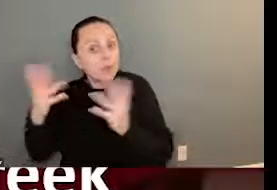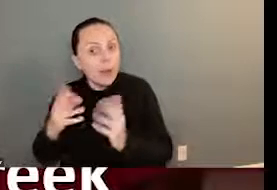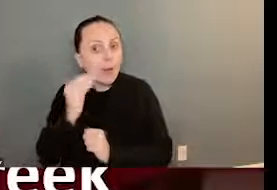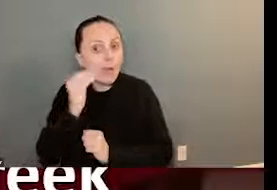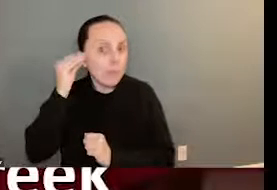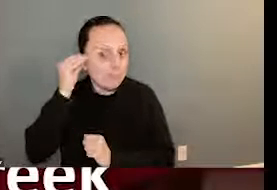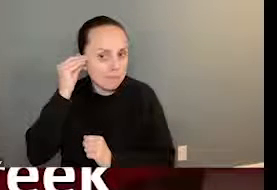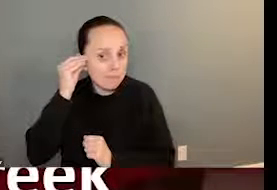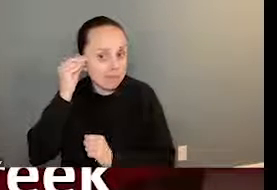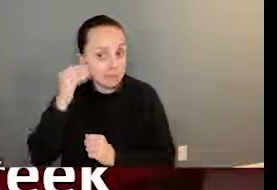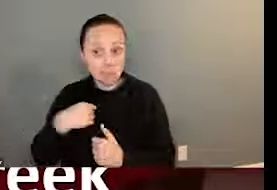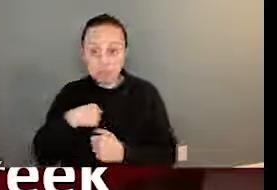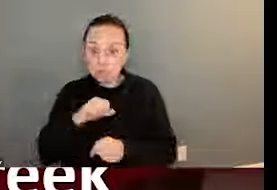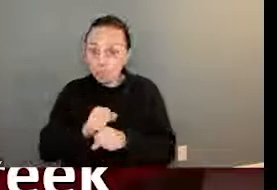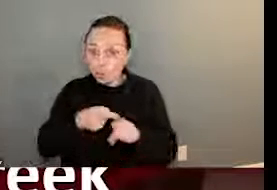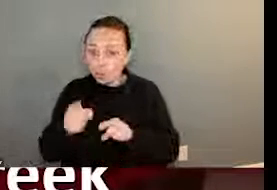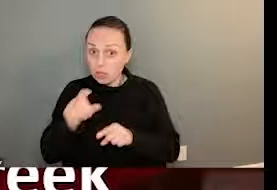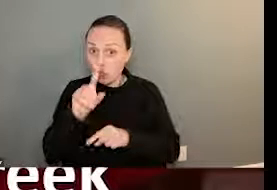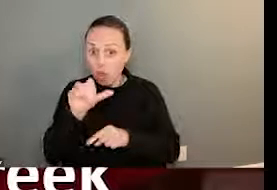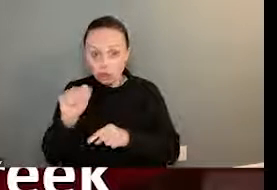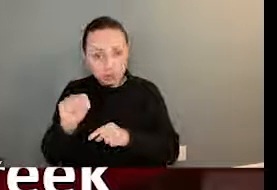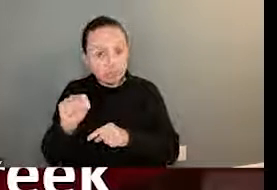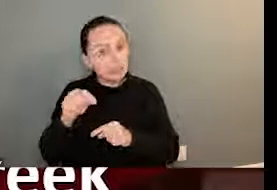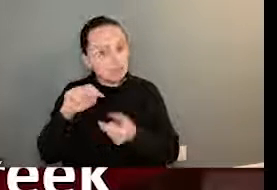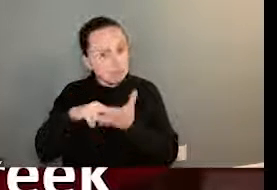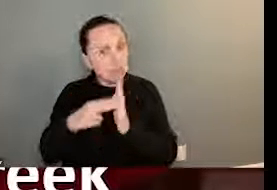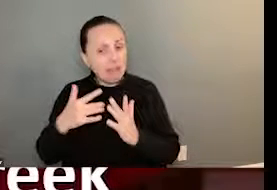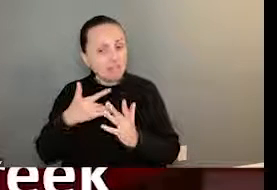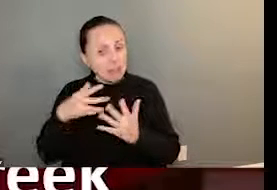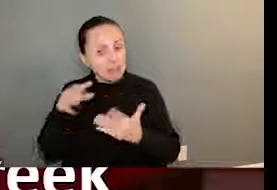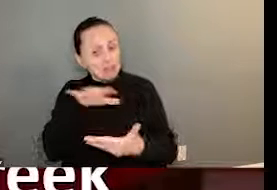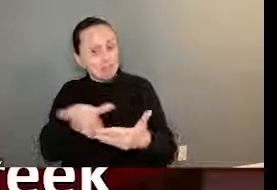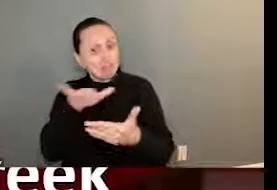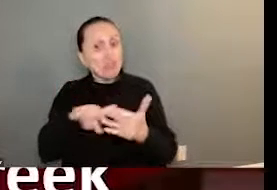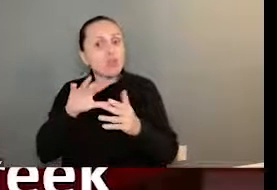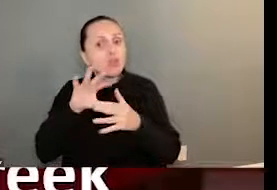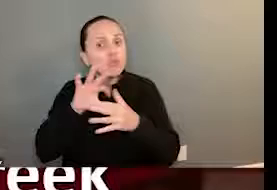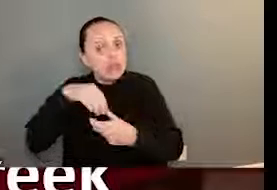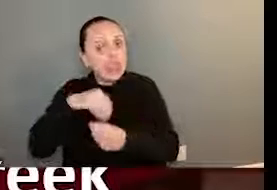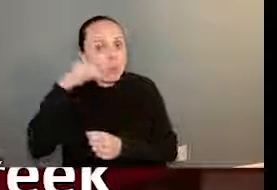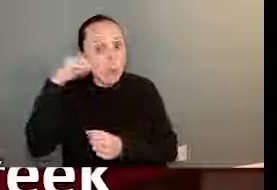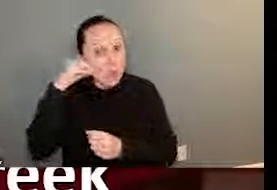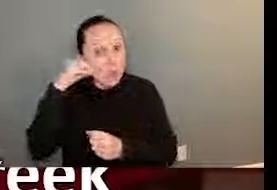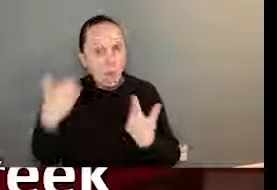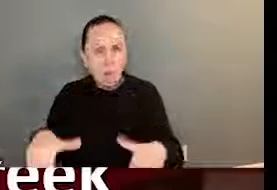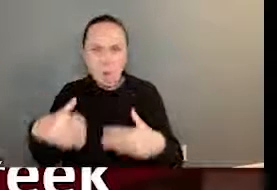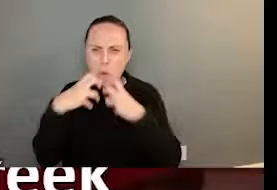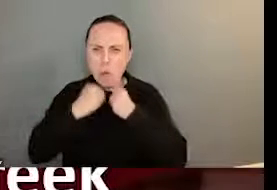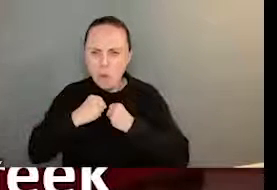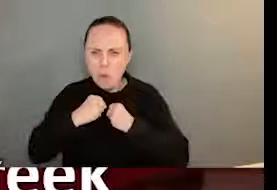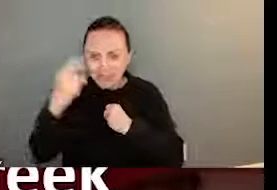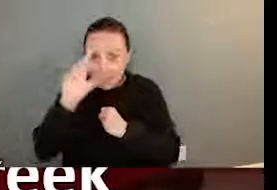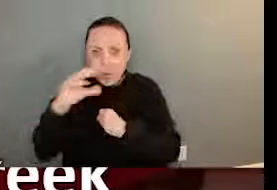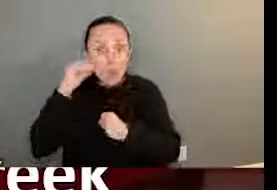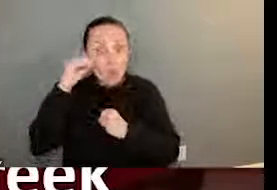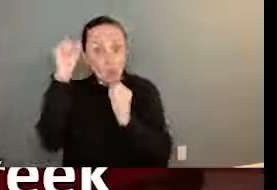as an ecologist, I like to think of myself as studying relationships in home. That is sacred. If y'all think about your homes,